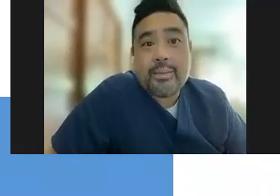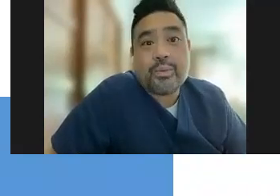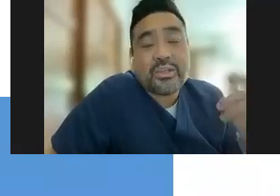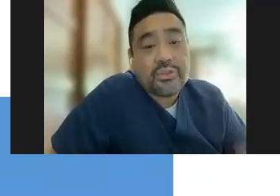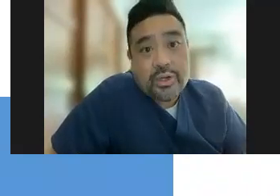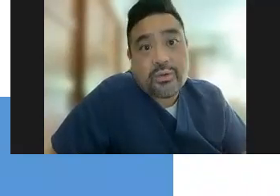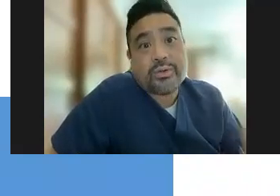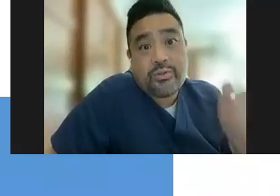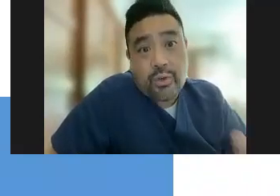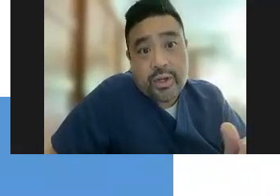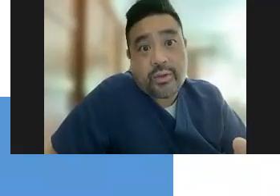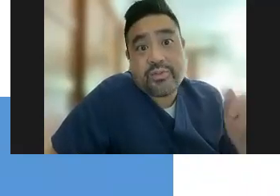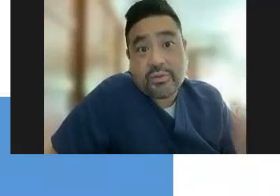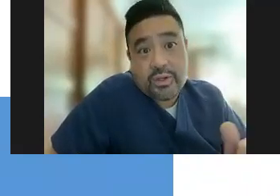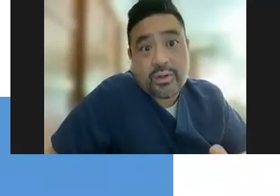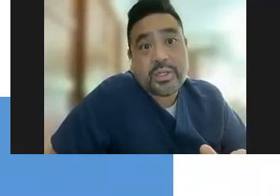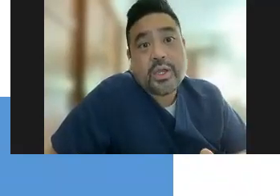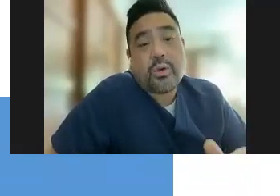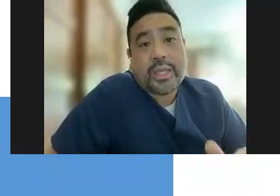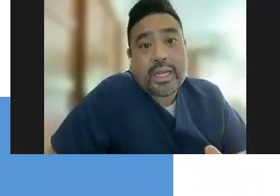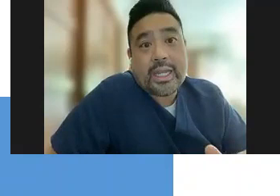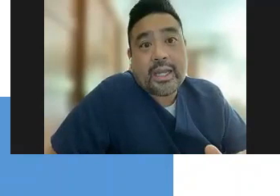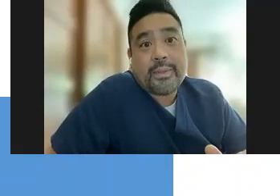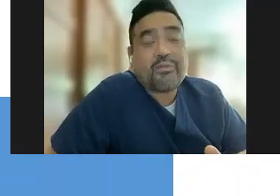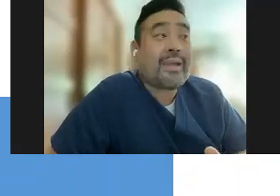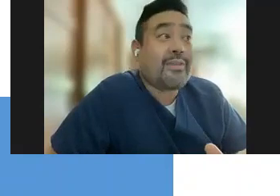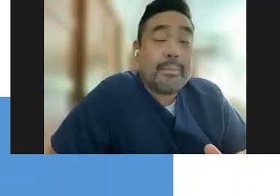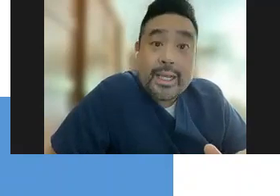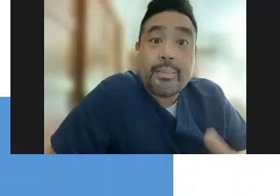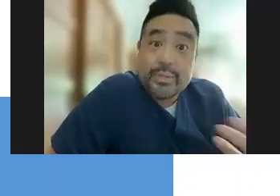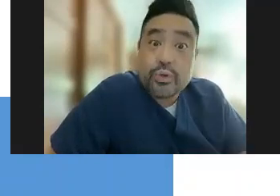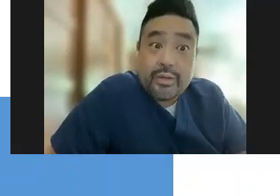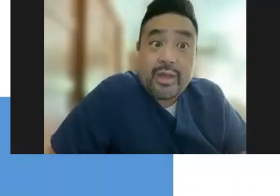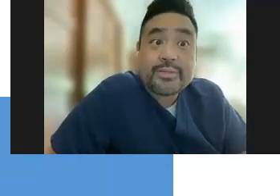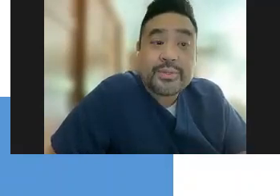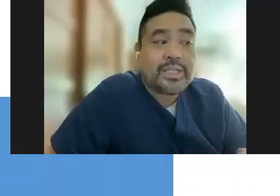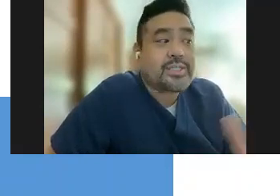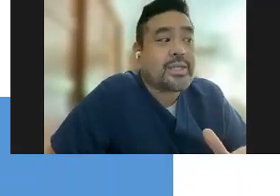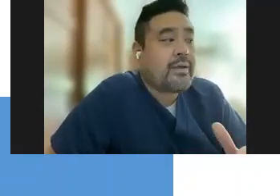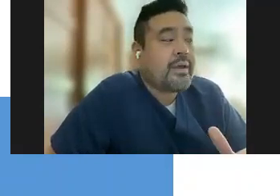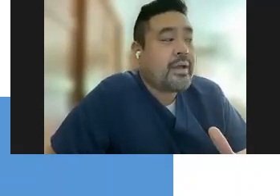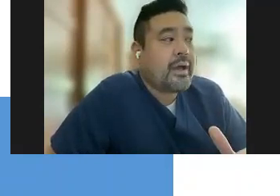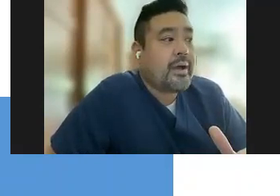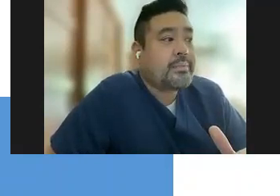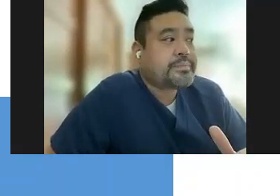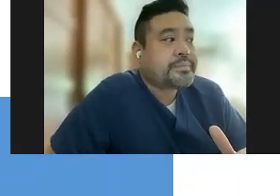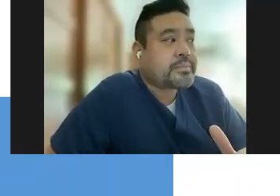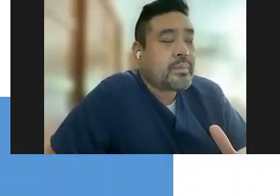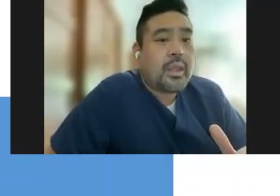not uncommon. We'll see 30-year-olds, 40-year-olds, 50-year-olds who are getting, in fact, they make up a majority of the hospitalizations now,